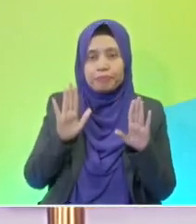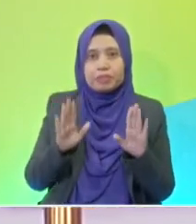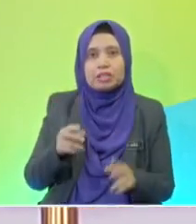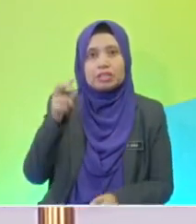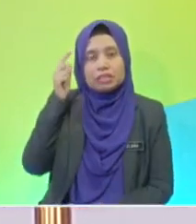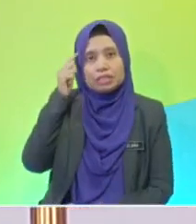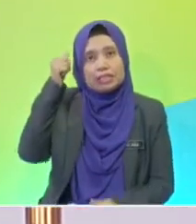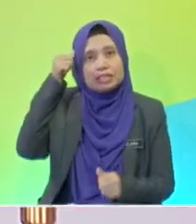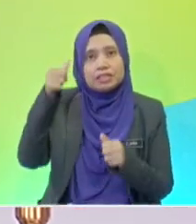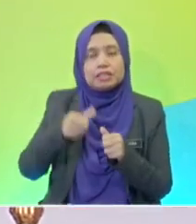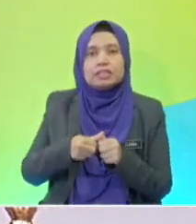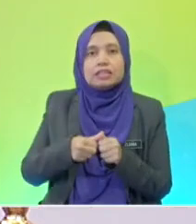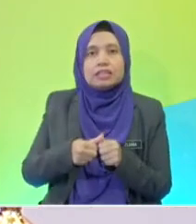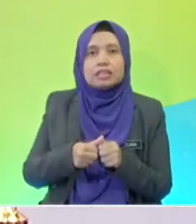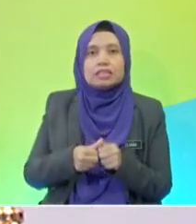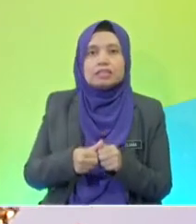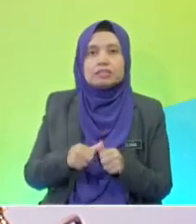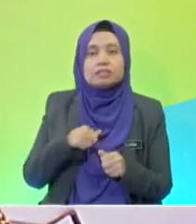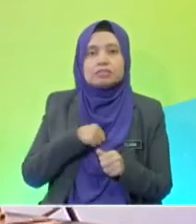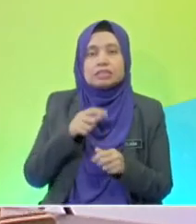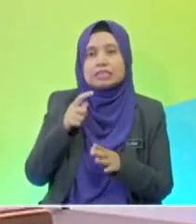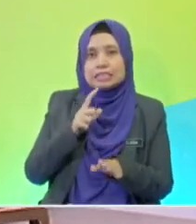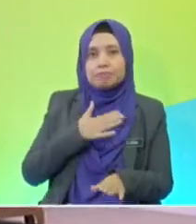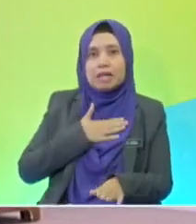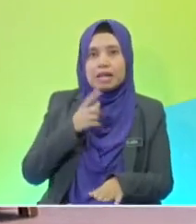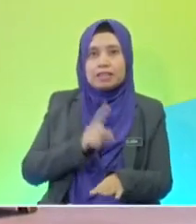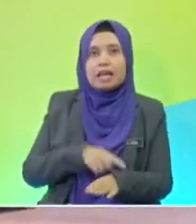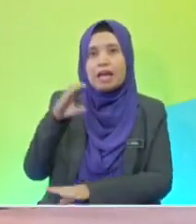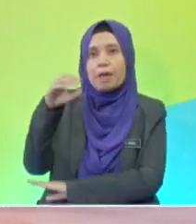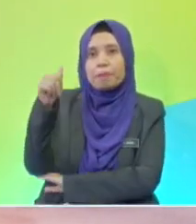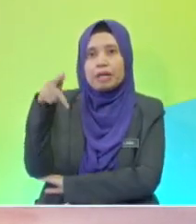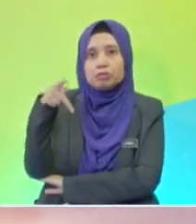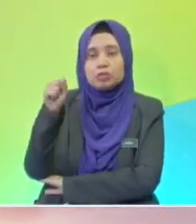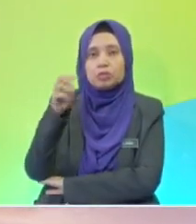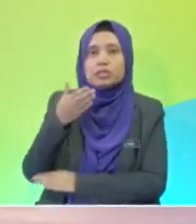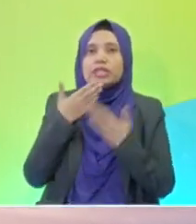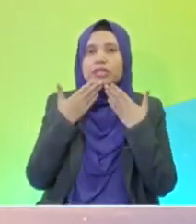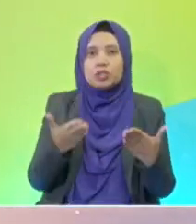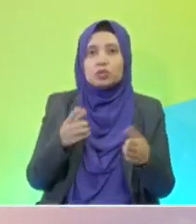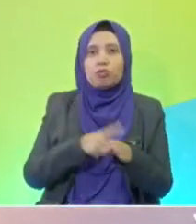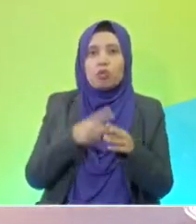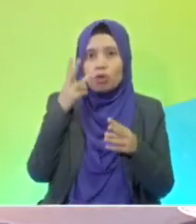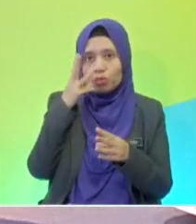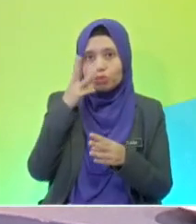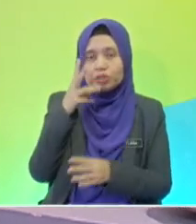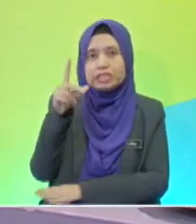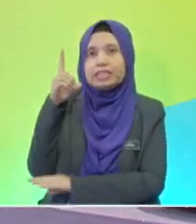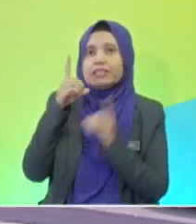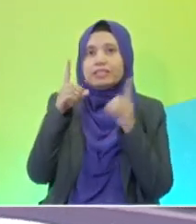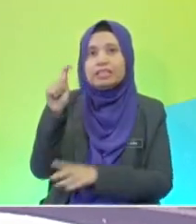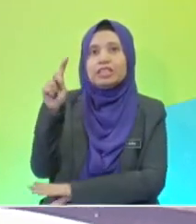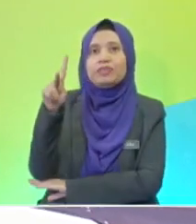to get ready and prepare your own time capsule. This is Divya and thank you for watching EduwebTV KPM. Bye-bye.